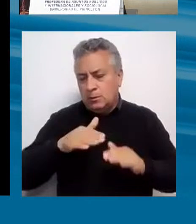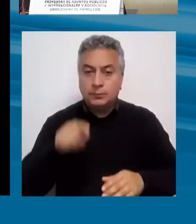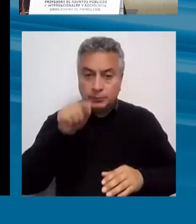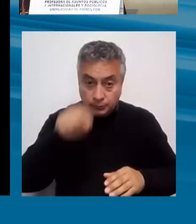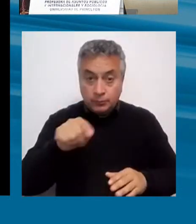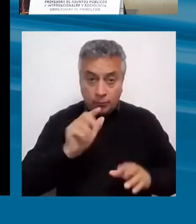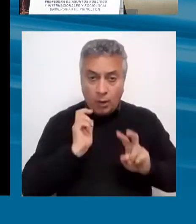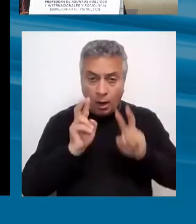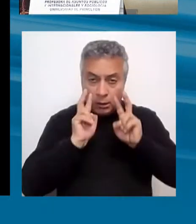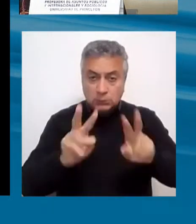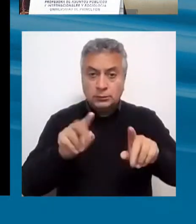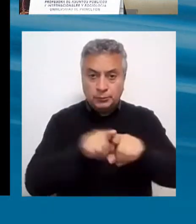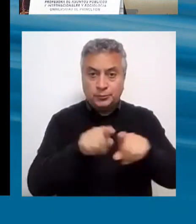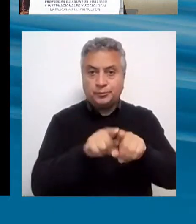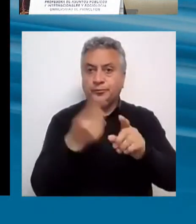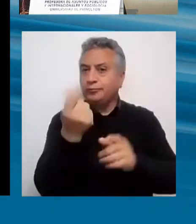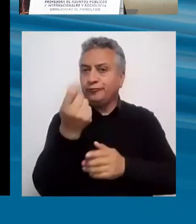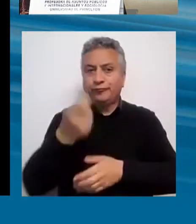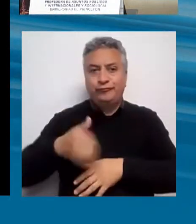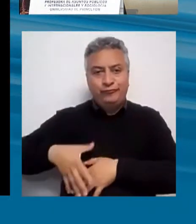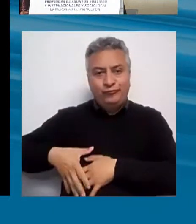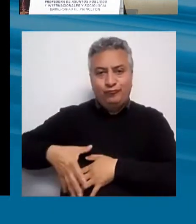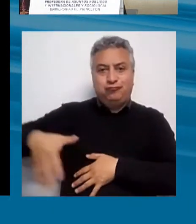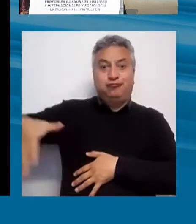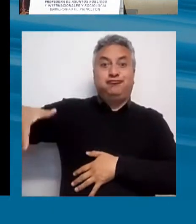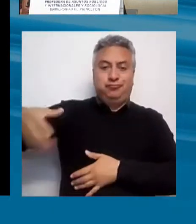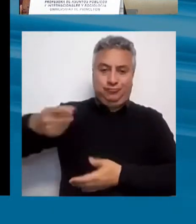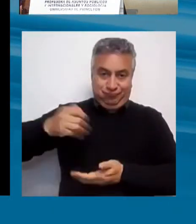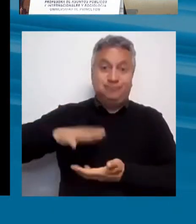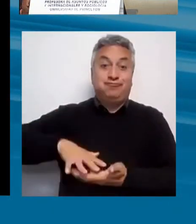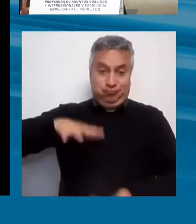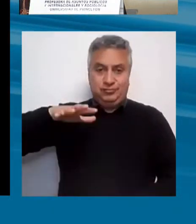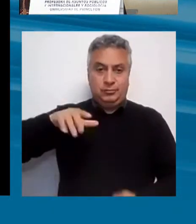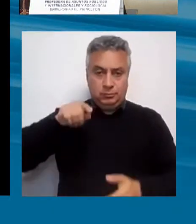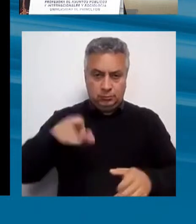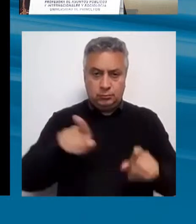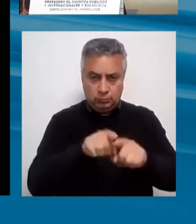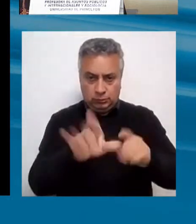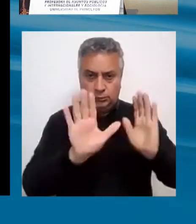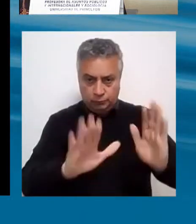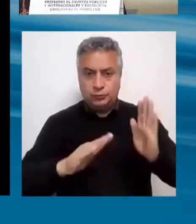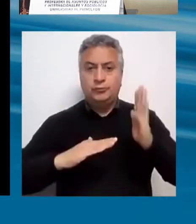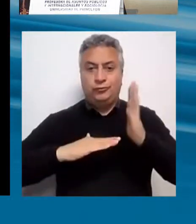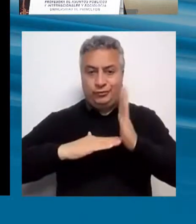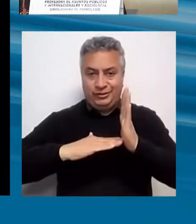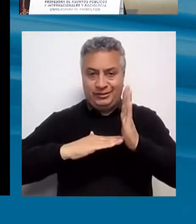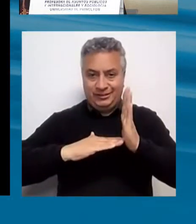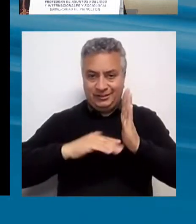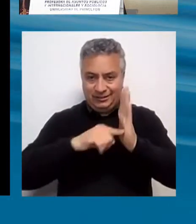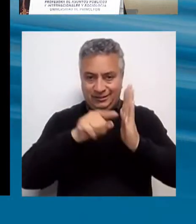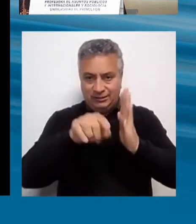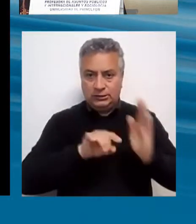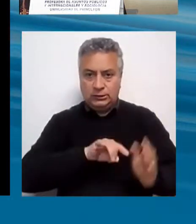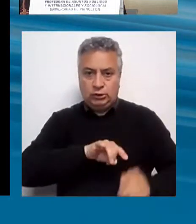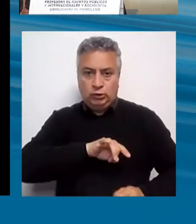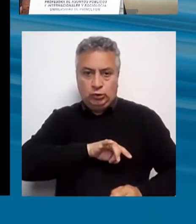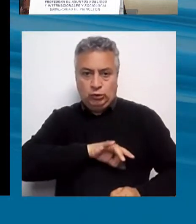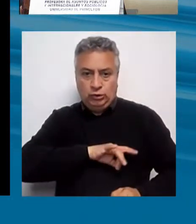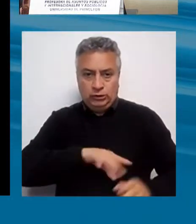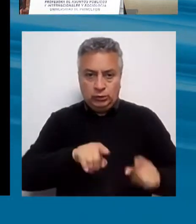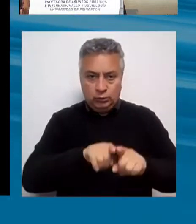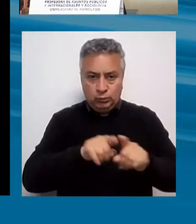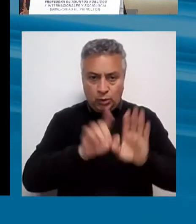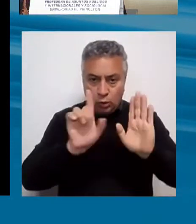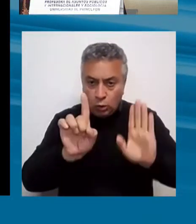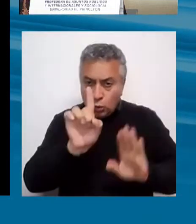wealth. And here you can see this table from Chile, my home country. I'm not singling